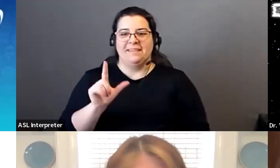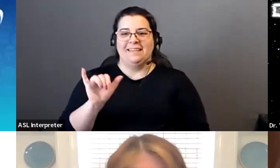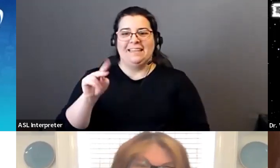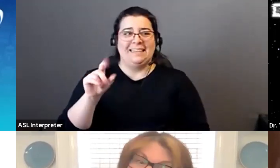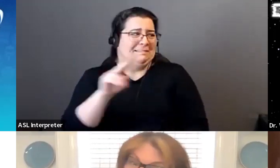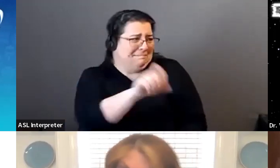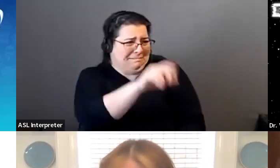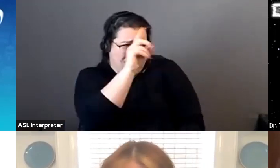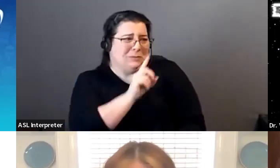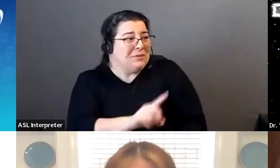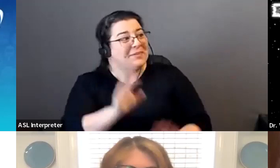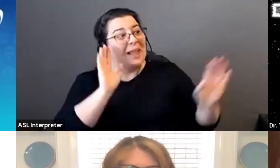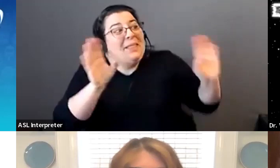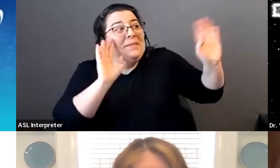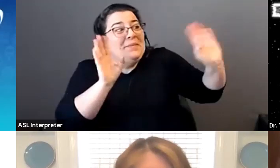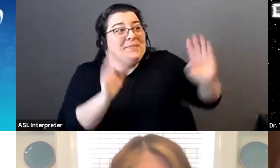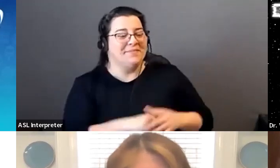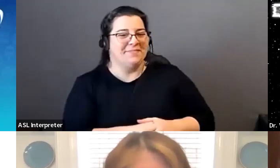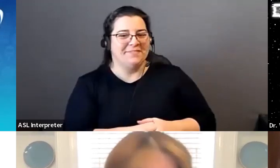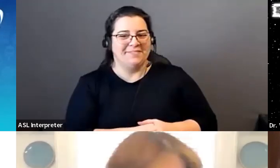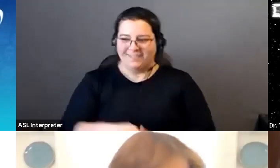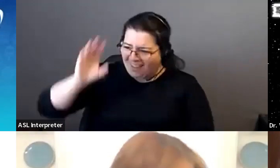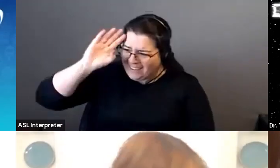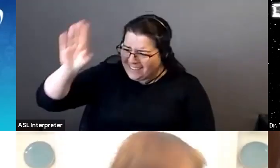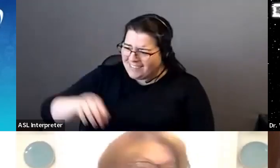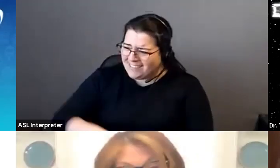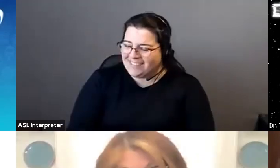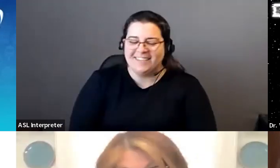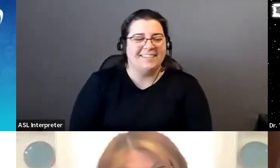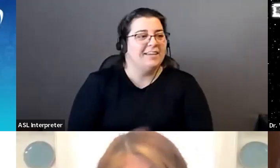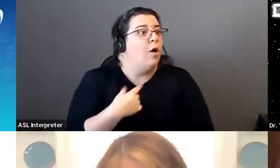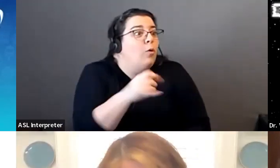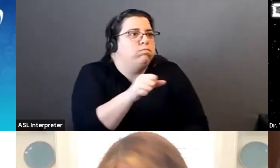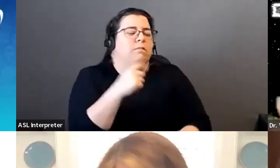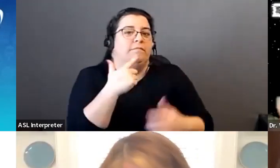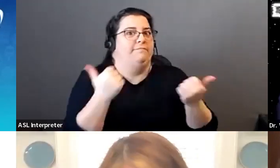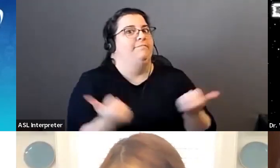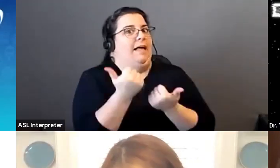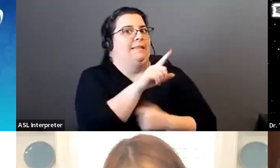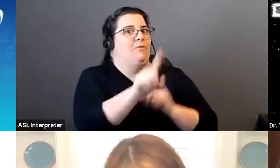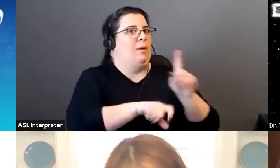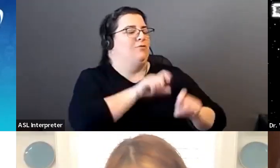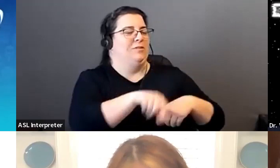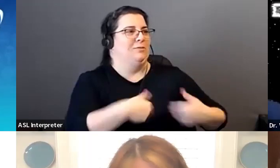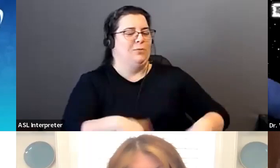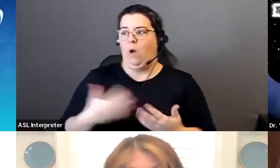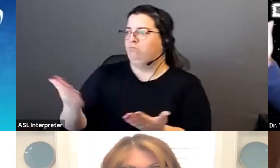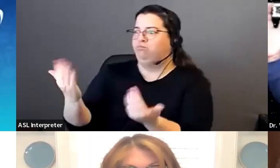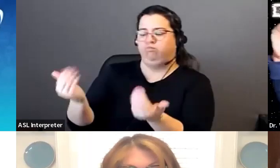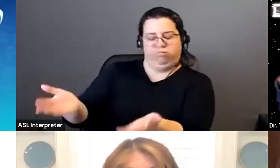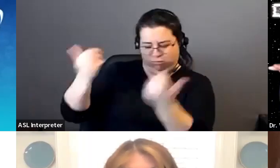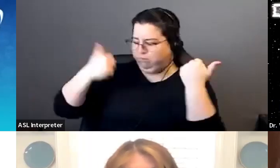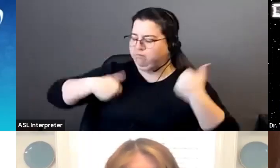Good stuff. Yeah. Hello. Hey. Yeah, I have lots of questions, so I can fire away. You got